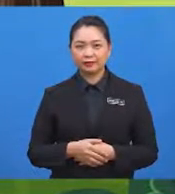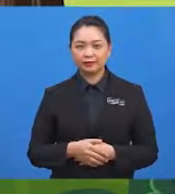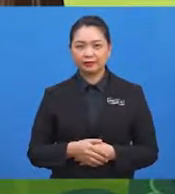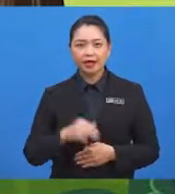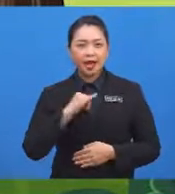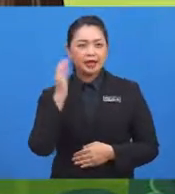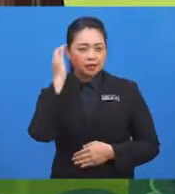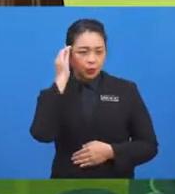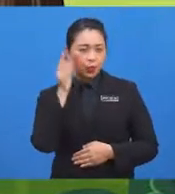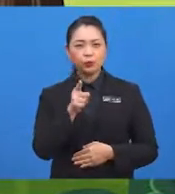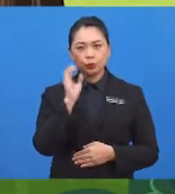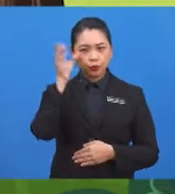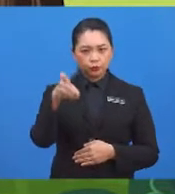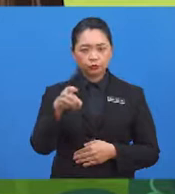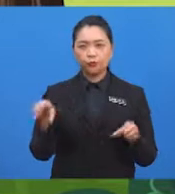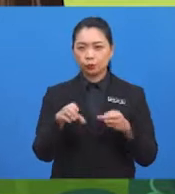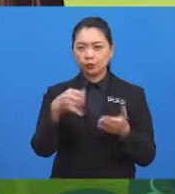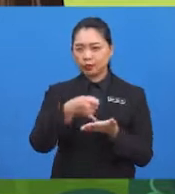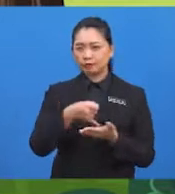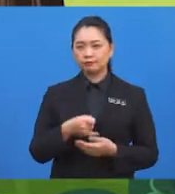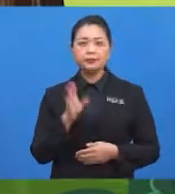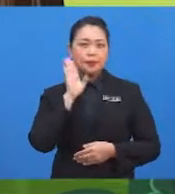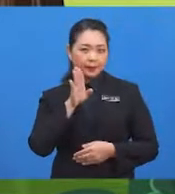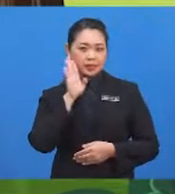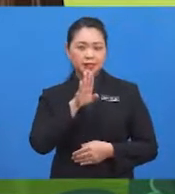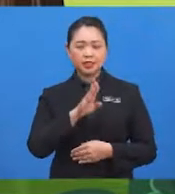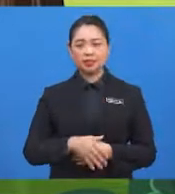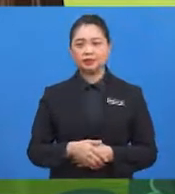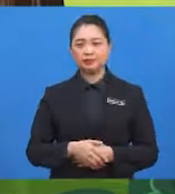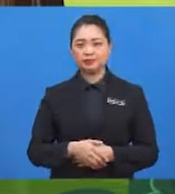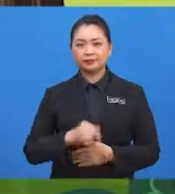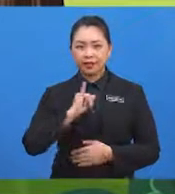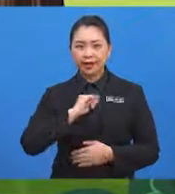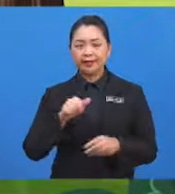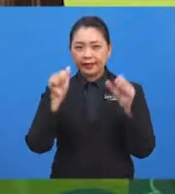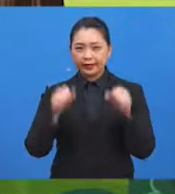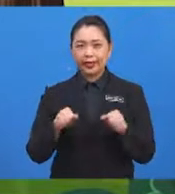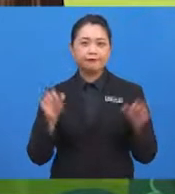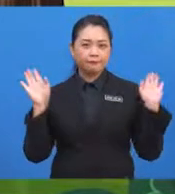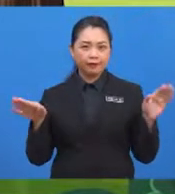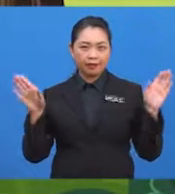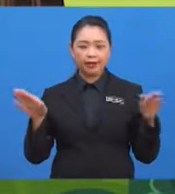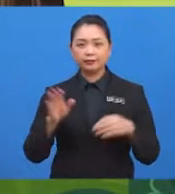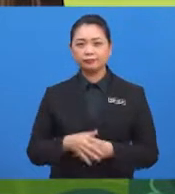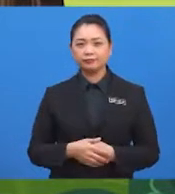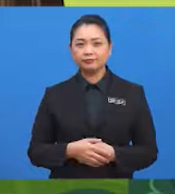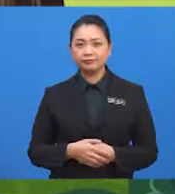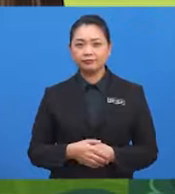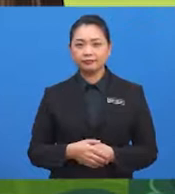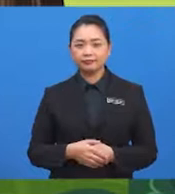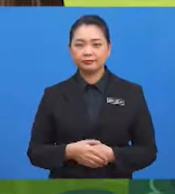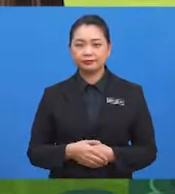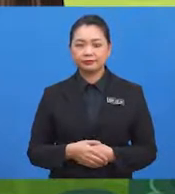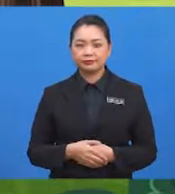I know you could do it. It's the bee. I can fly.